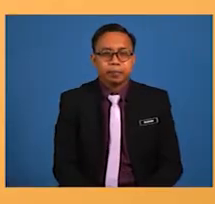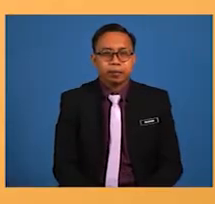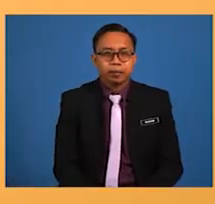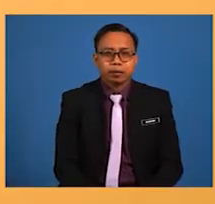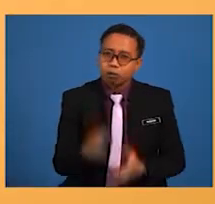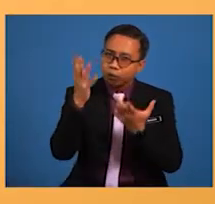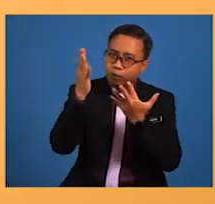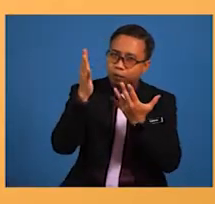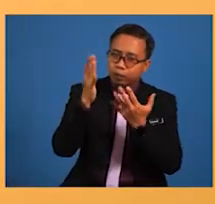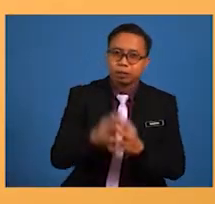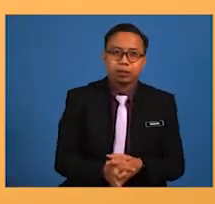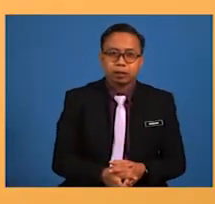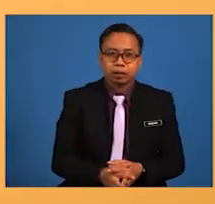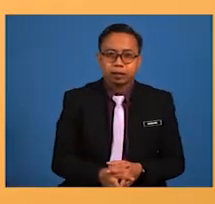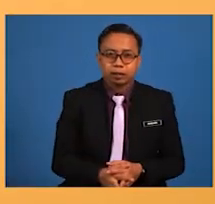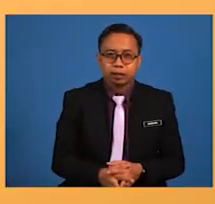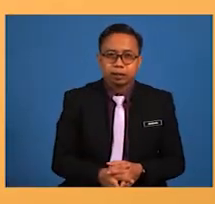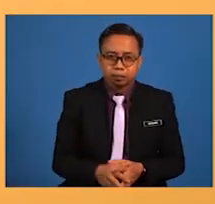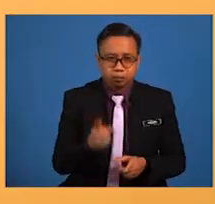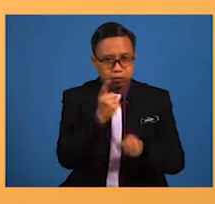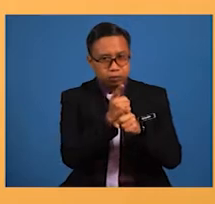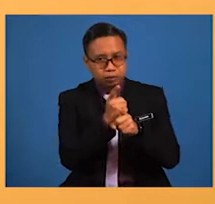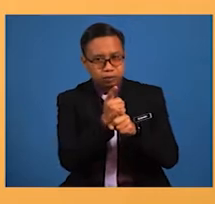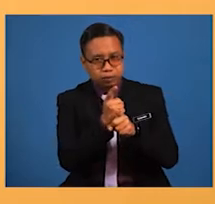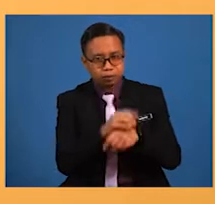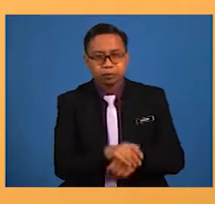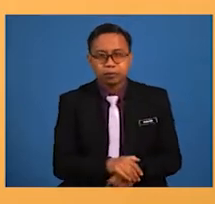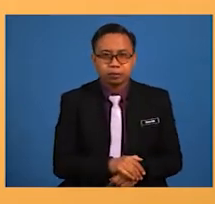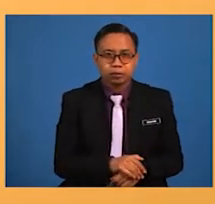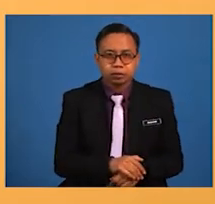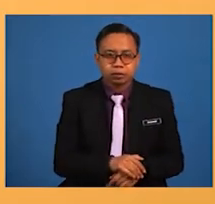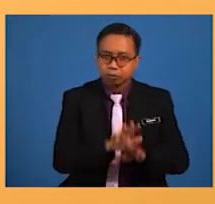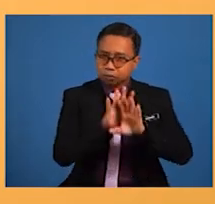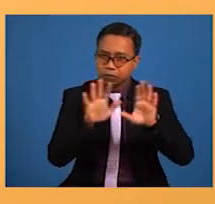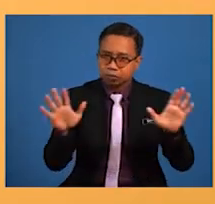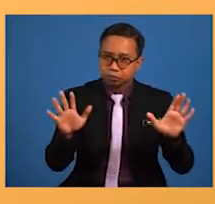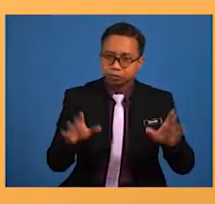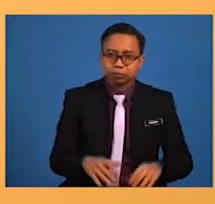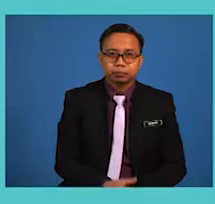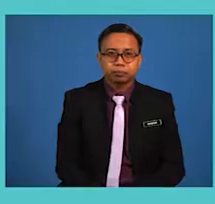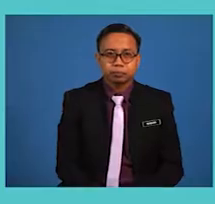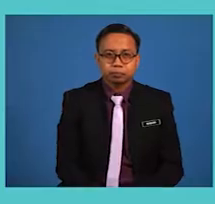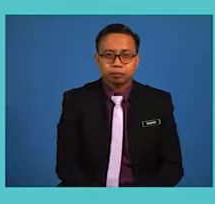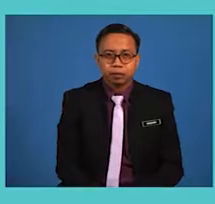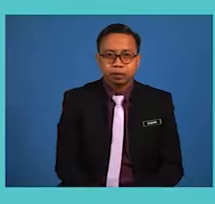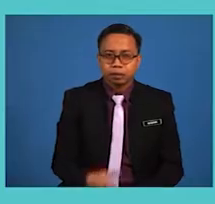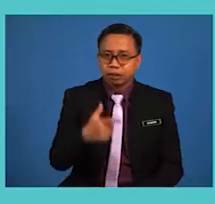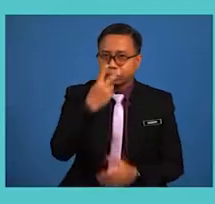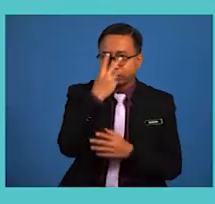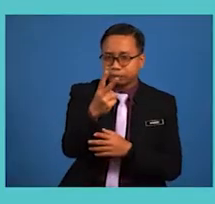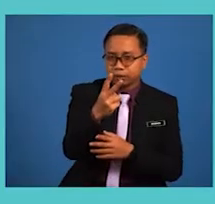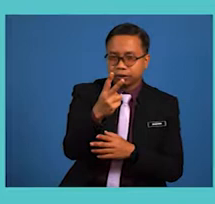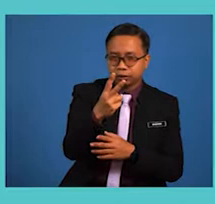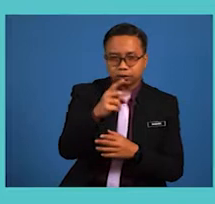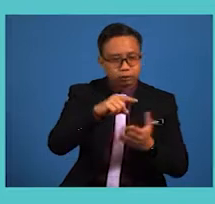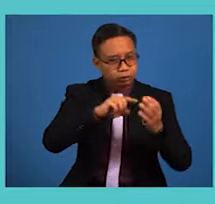Wait a minute. Does this make sense? It doesn't, does it? Okay, let's refine